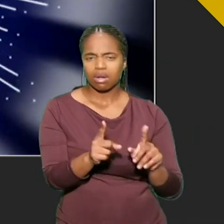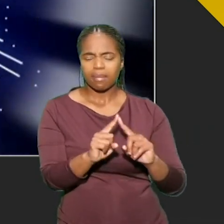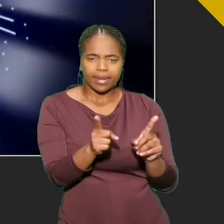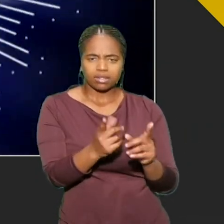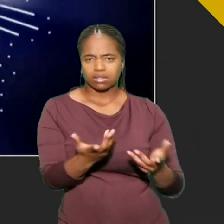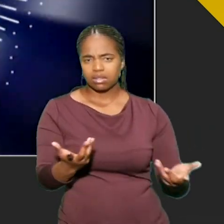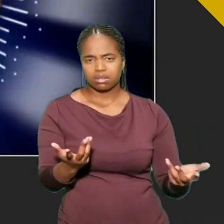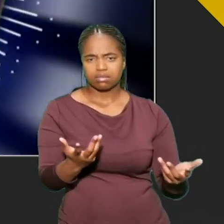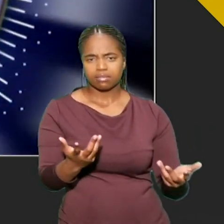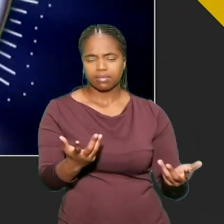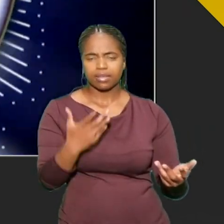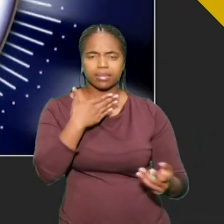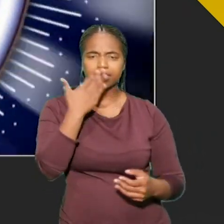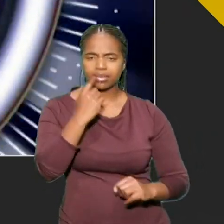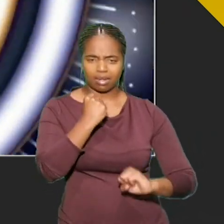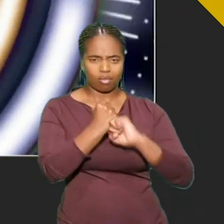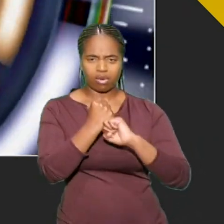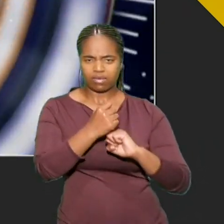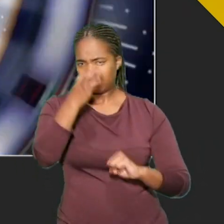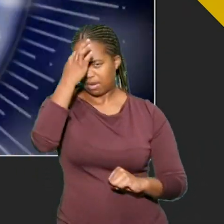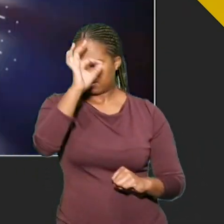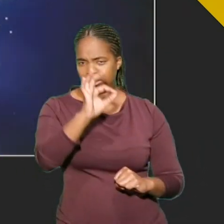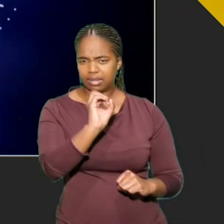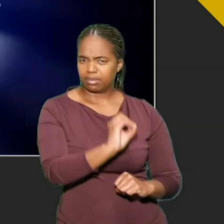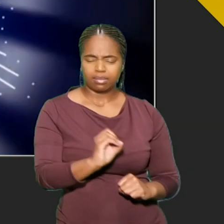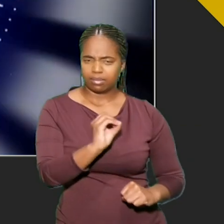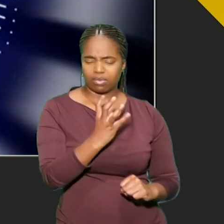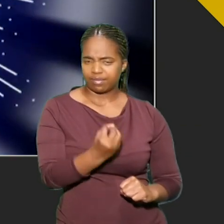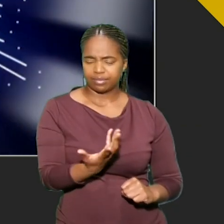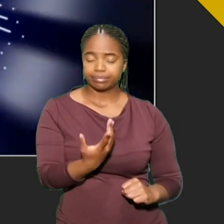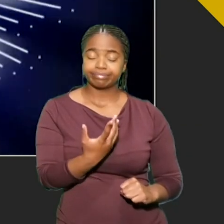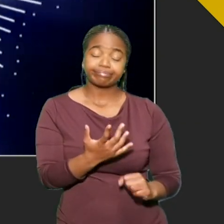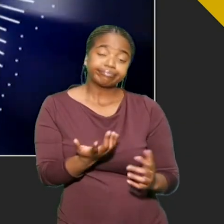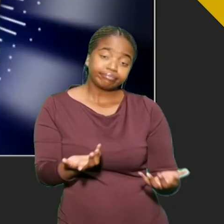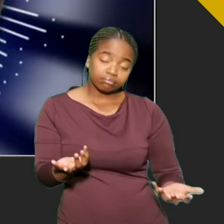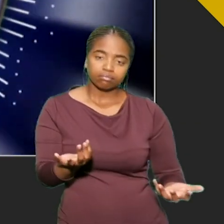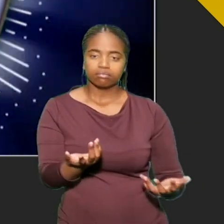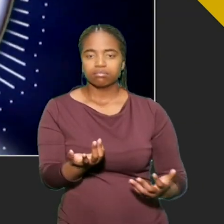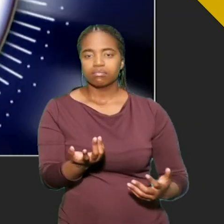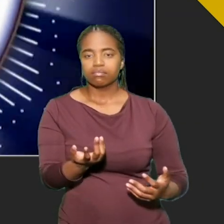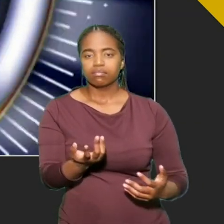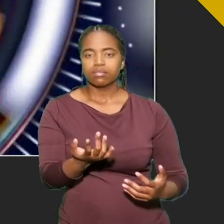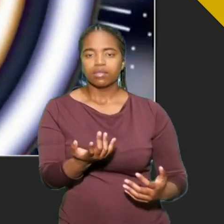don't get the support from government. So that's how this